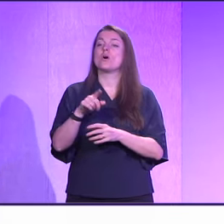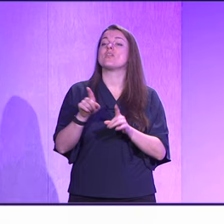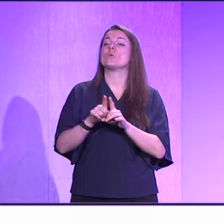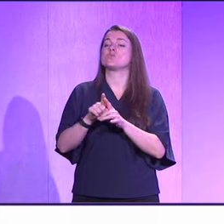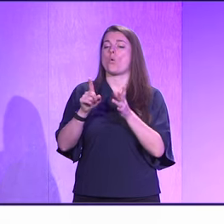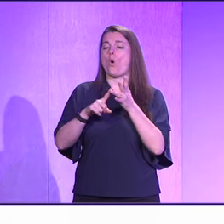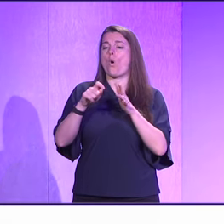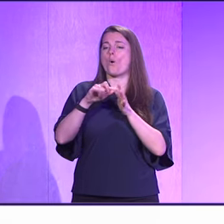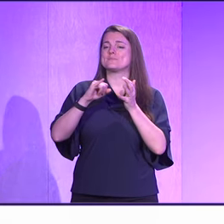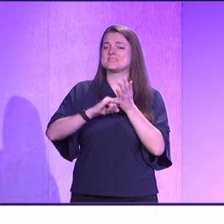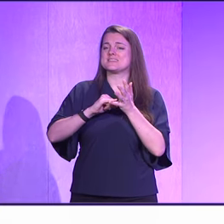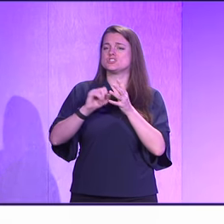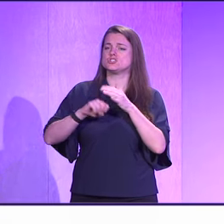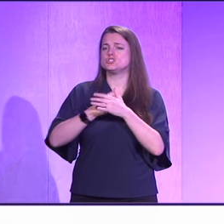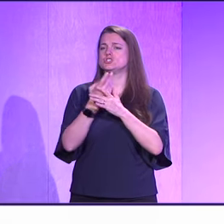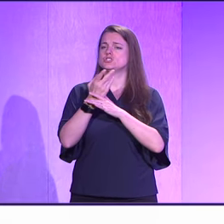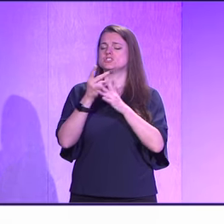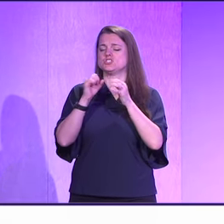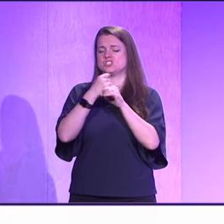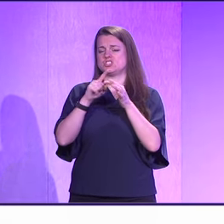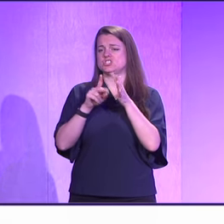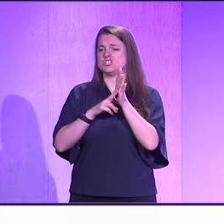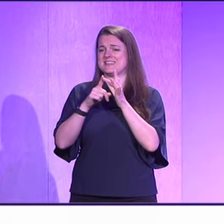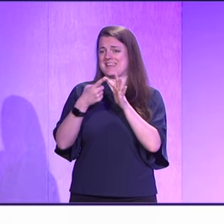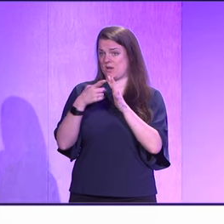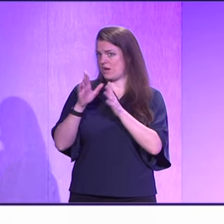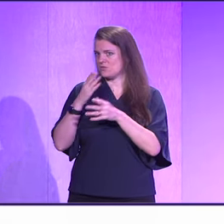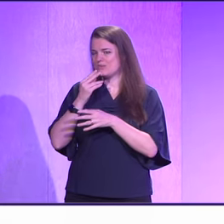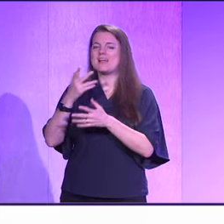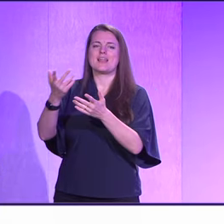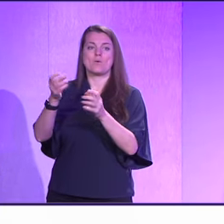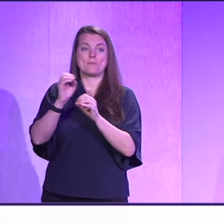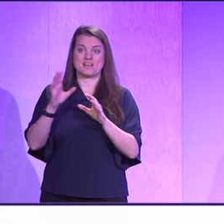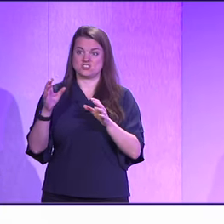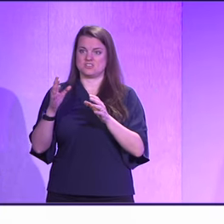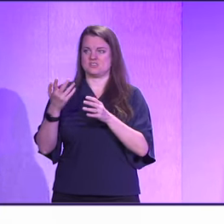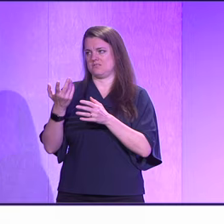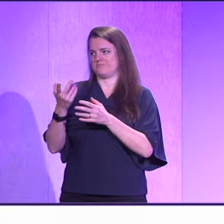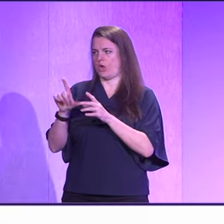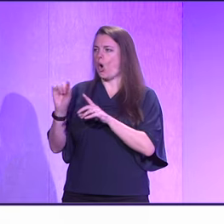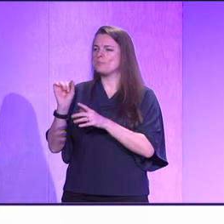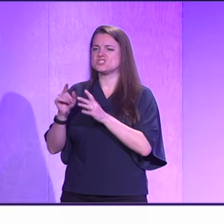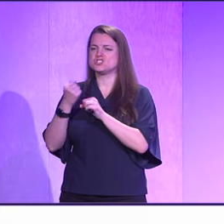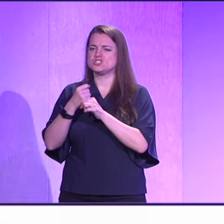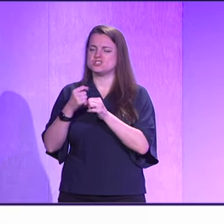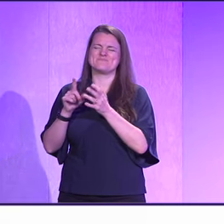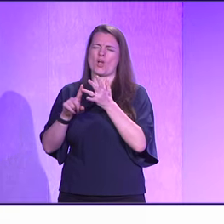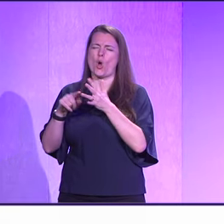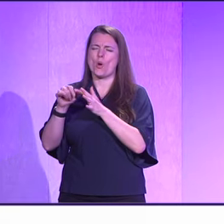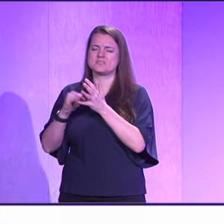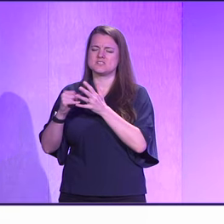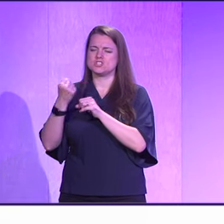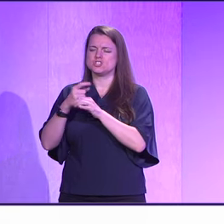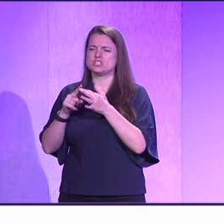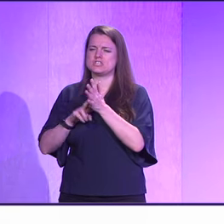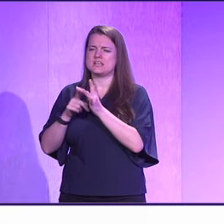OpsGenie, all controlled in code, right? I can't imagine anything more critical to an organization than PagerDuty or OpsGenie or whatever it is they use for